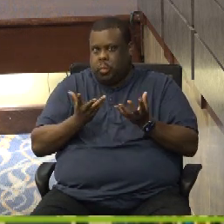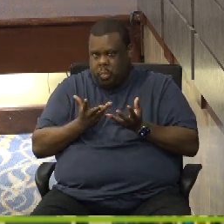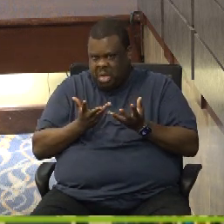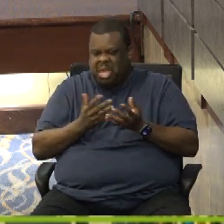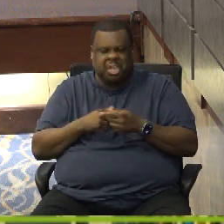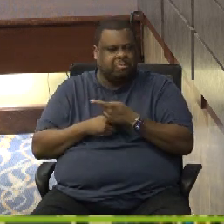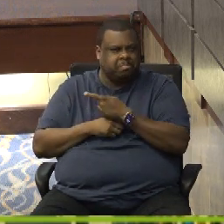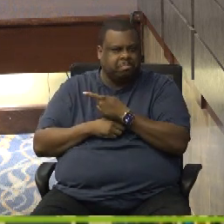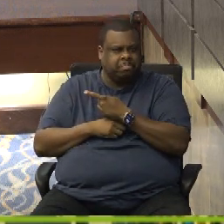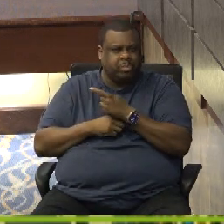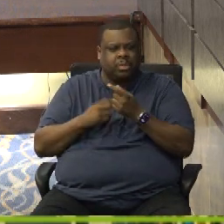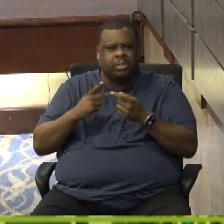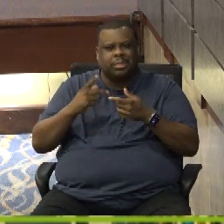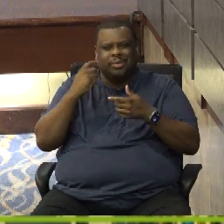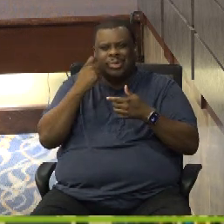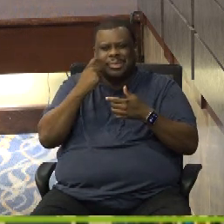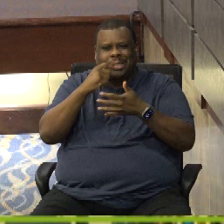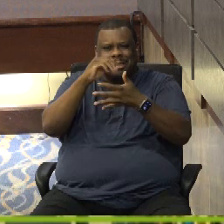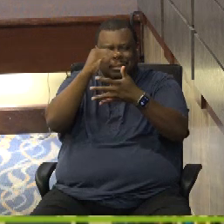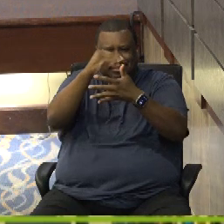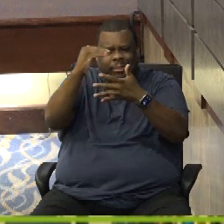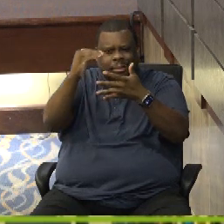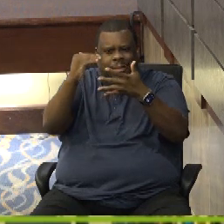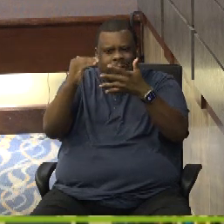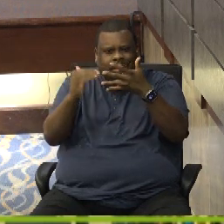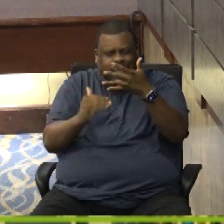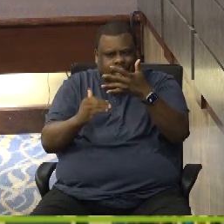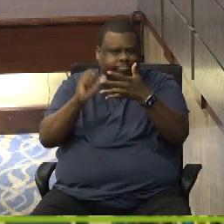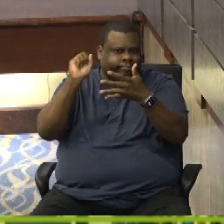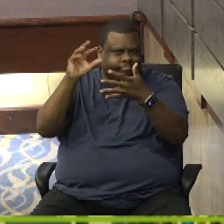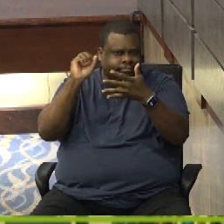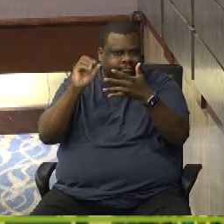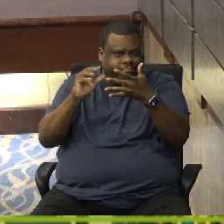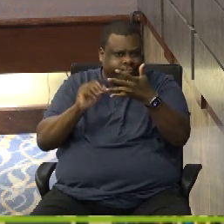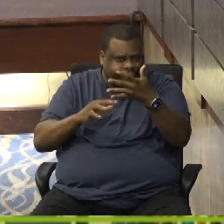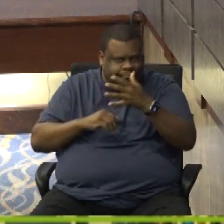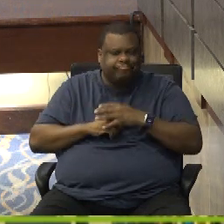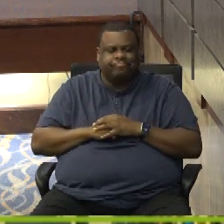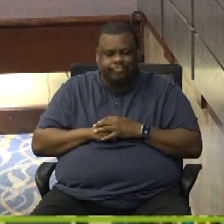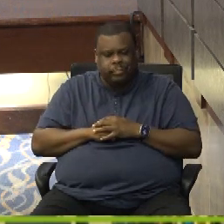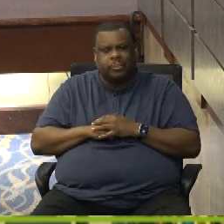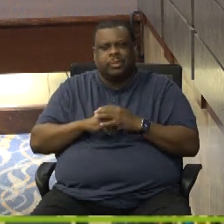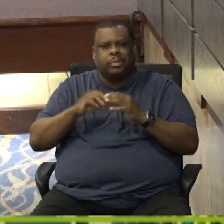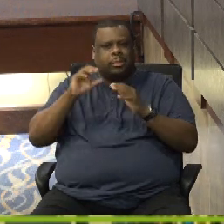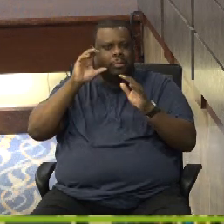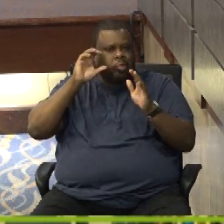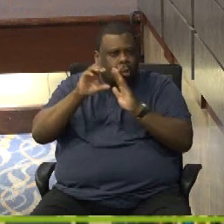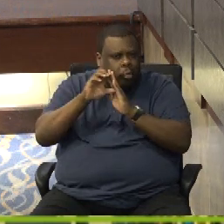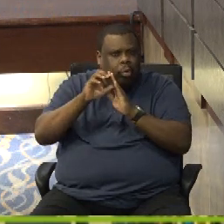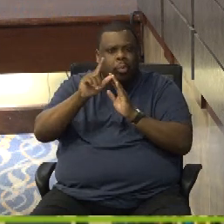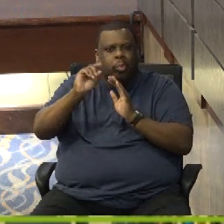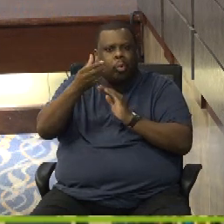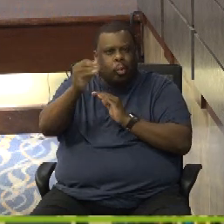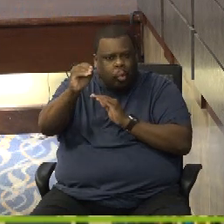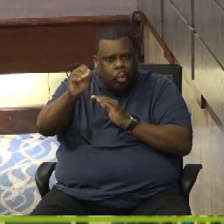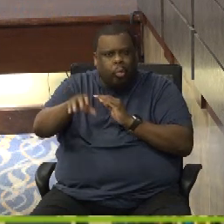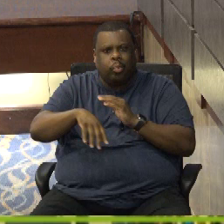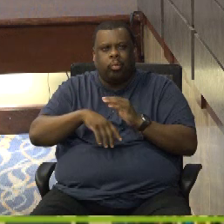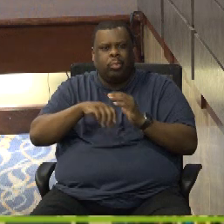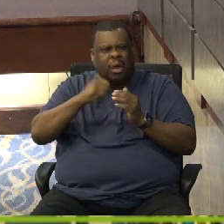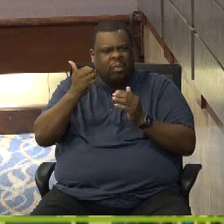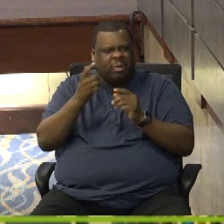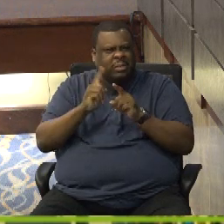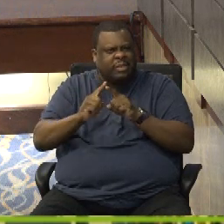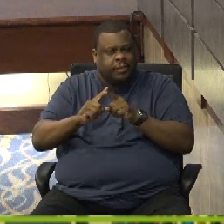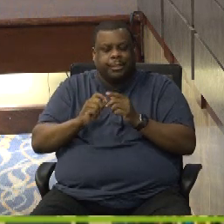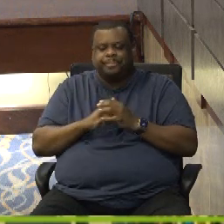alluded to the various guidelines that we'll be receiving, from voice and message guidelines to logo usage, font usage, et cetera.